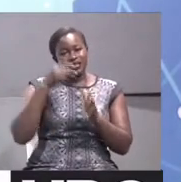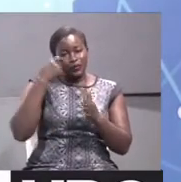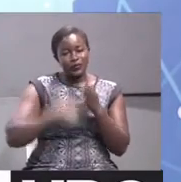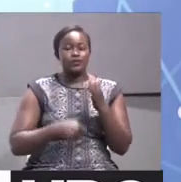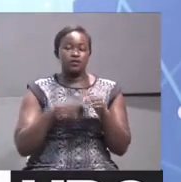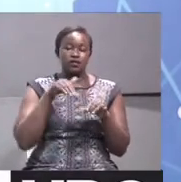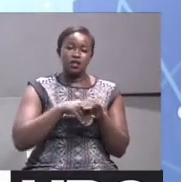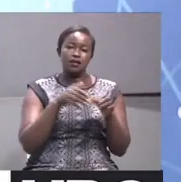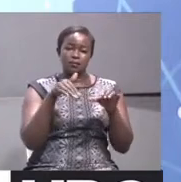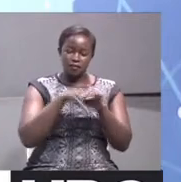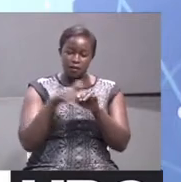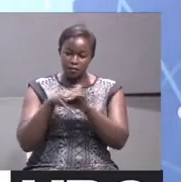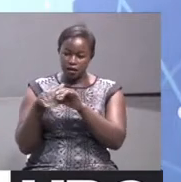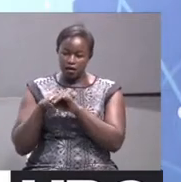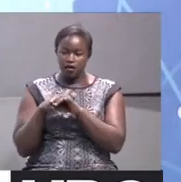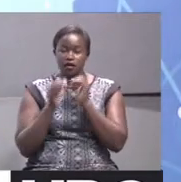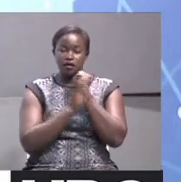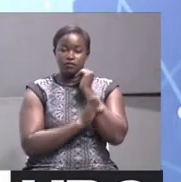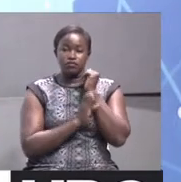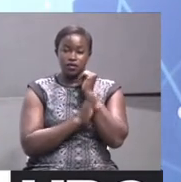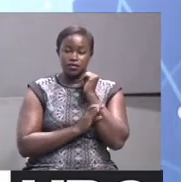states.